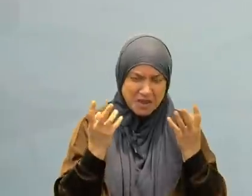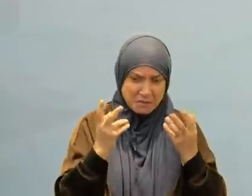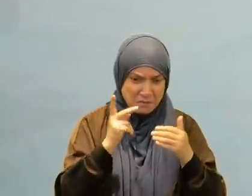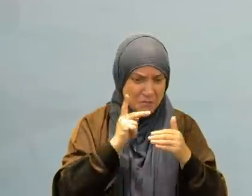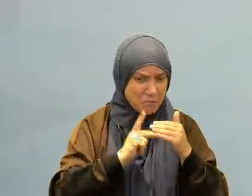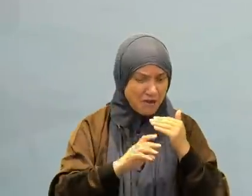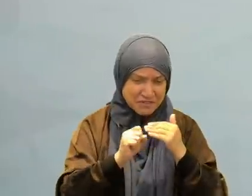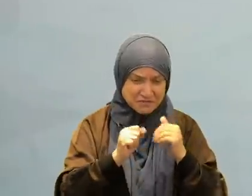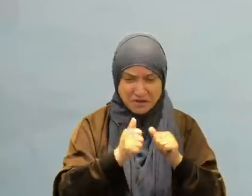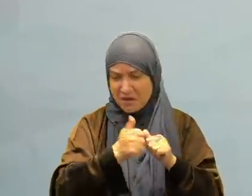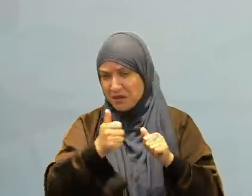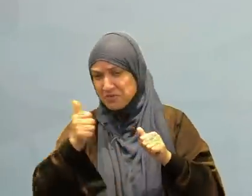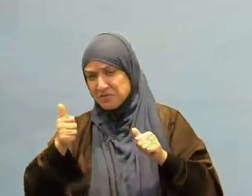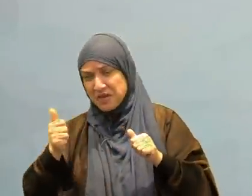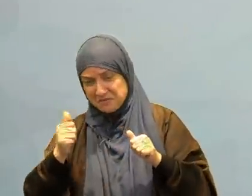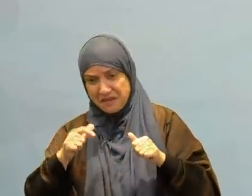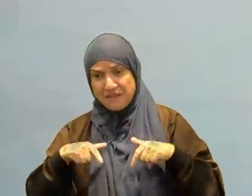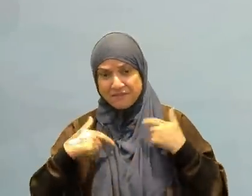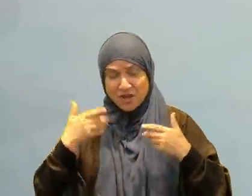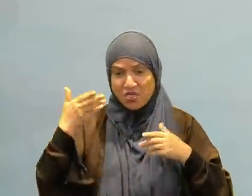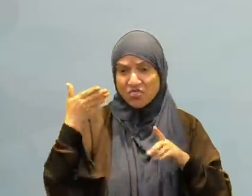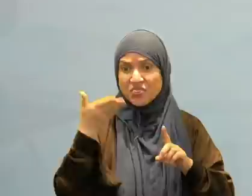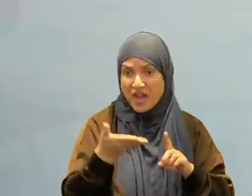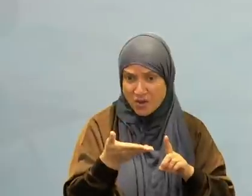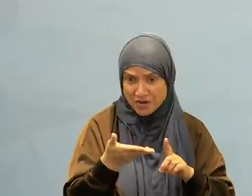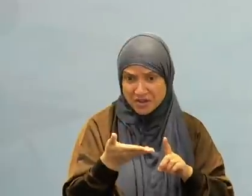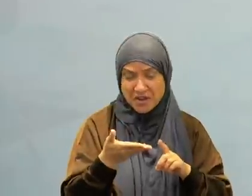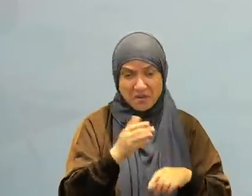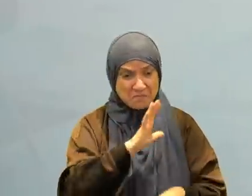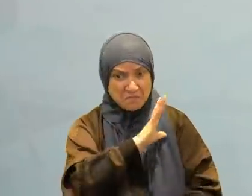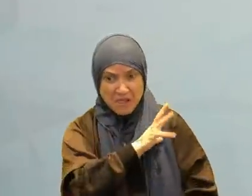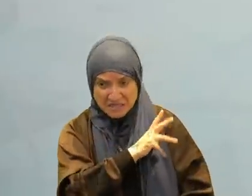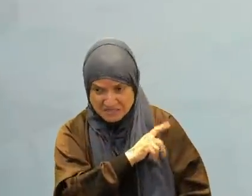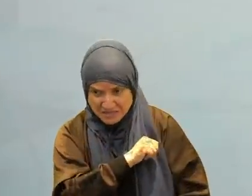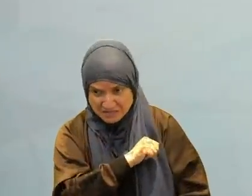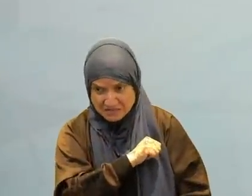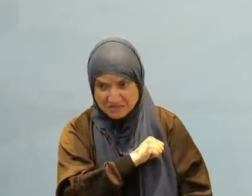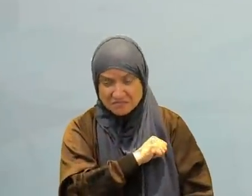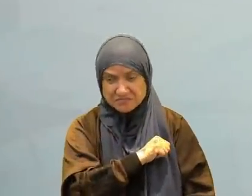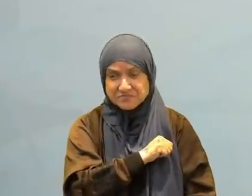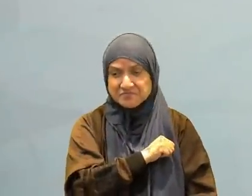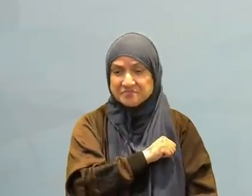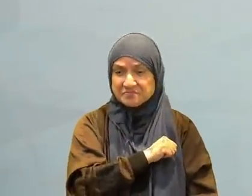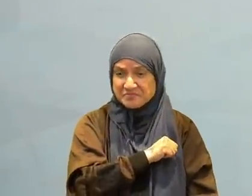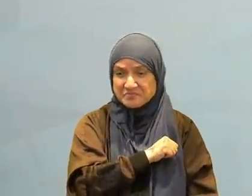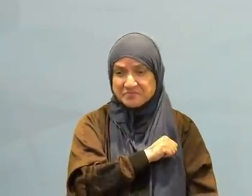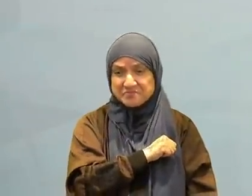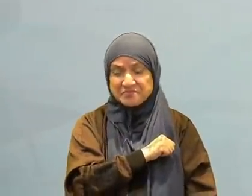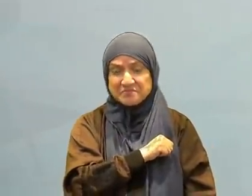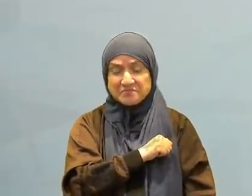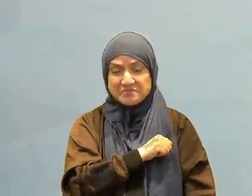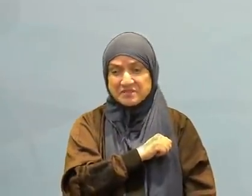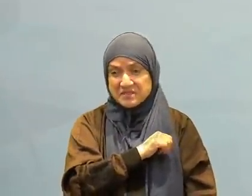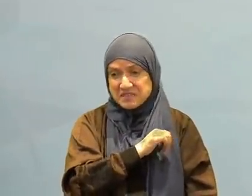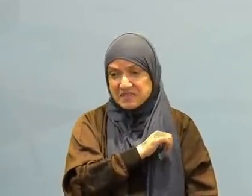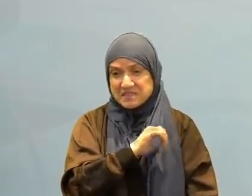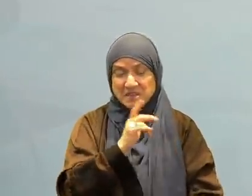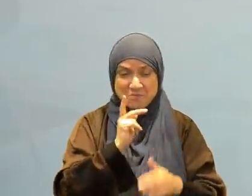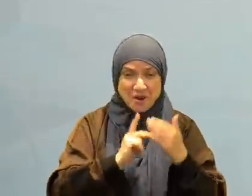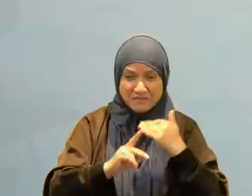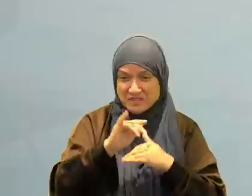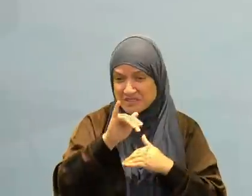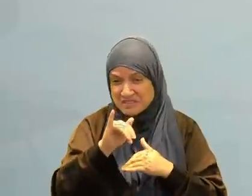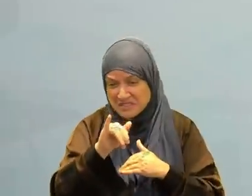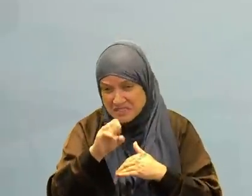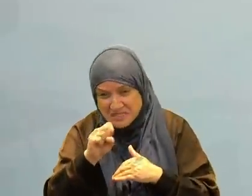cannot enter into Al-Quds at the instruction of Allah subhanahu wa ta'ala with Al-Khadr alayhi salam, and learning that